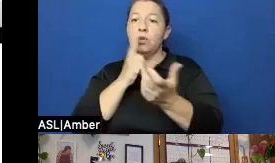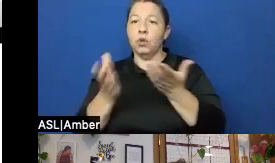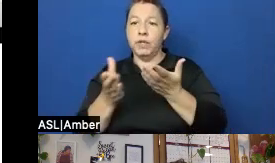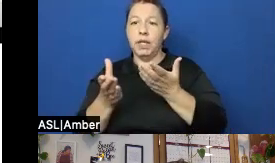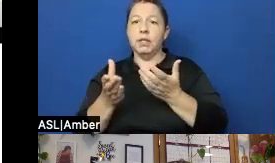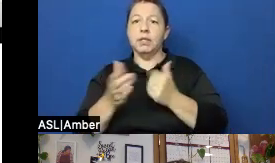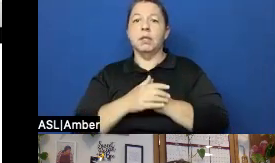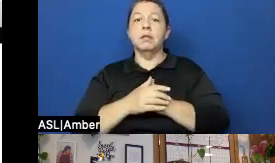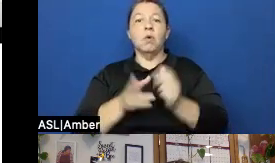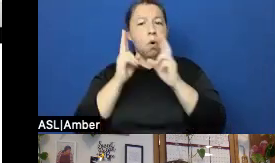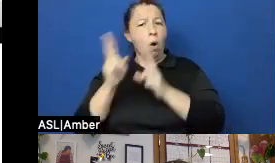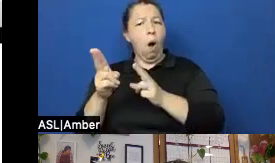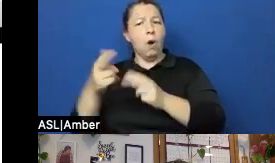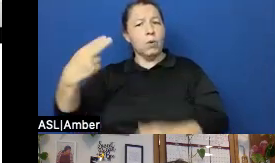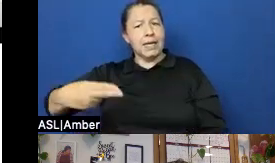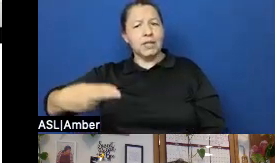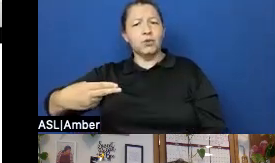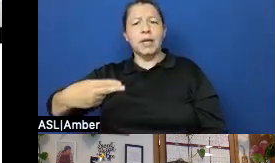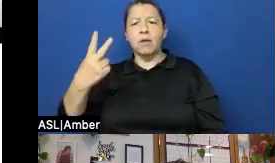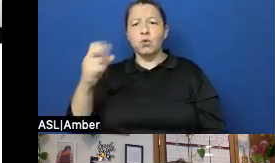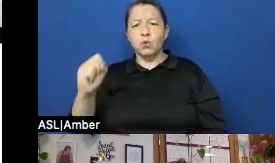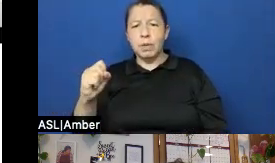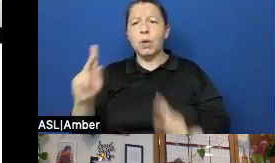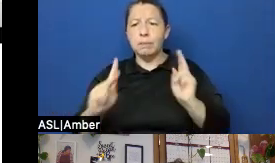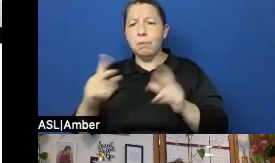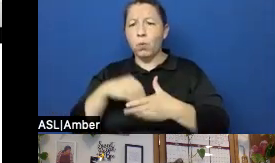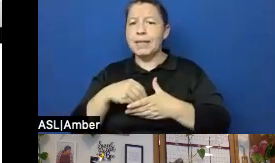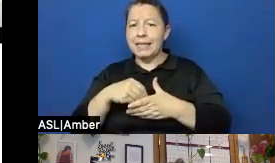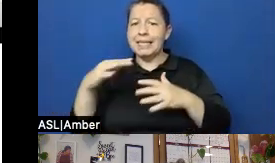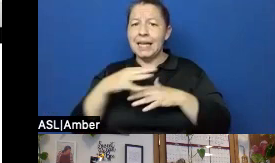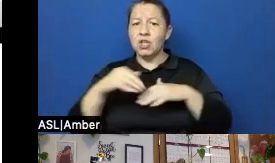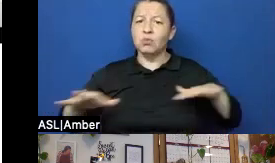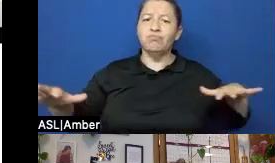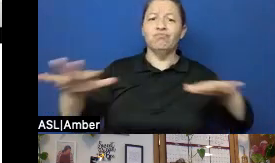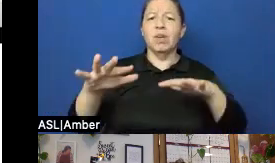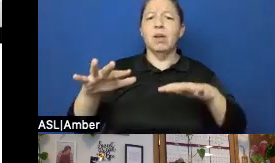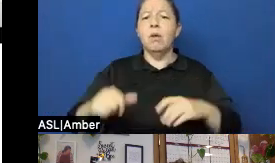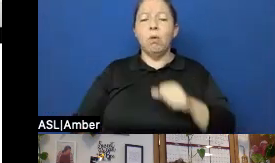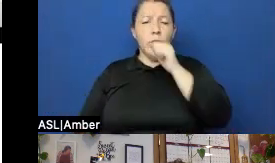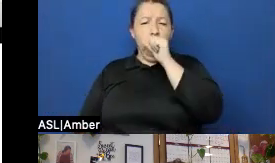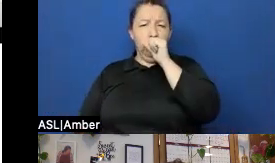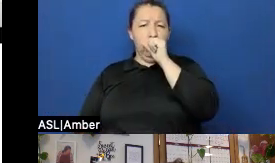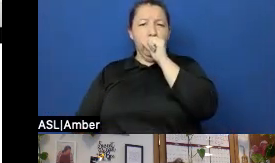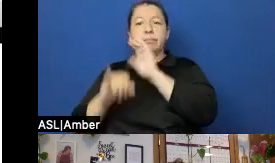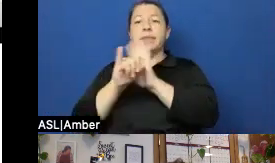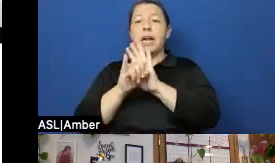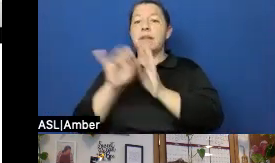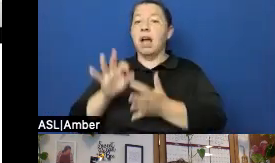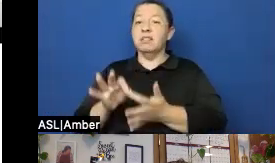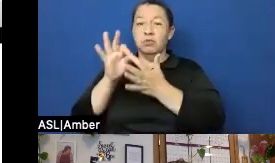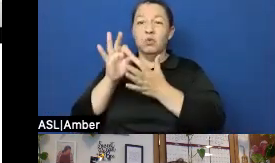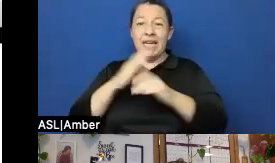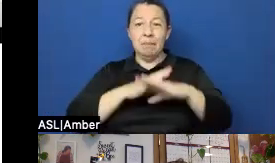honoring the history of Two-Spirit folks in Indian country, identify some unique barriers to safety, and